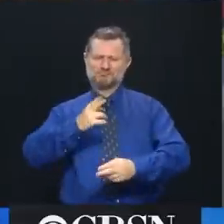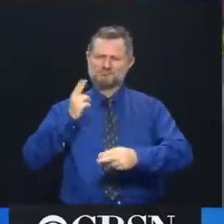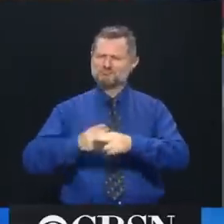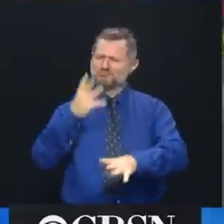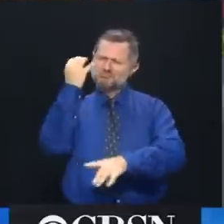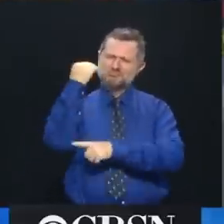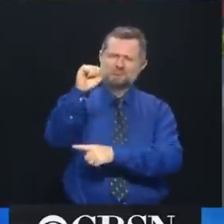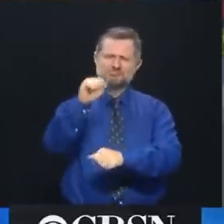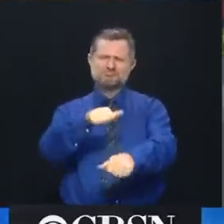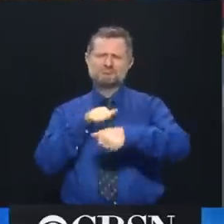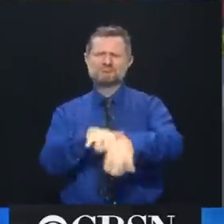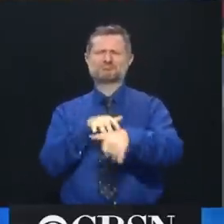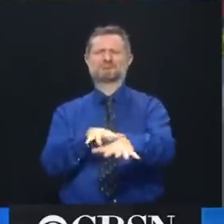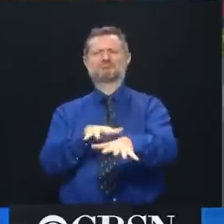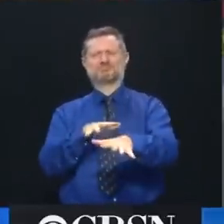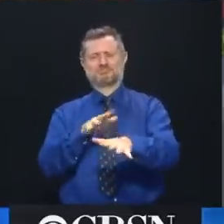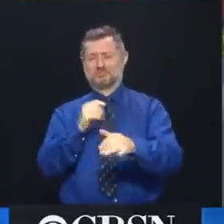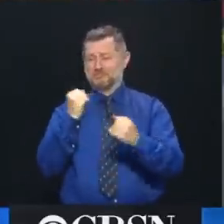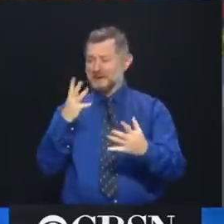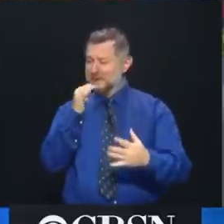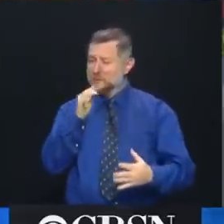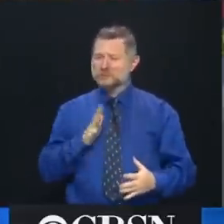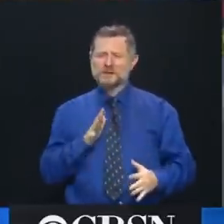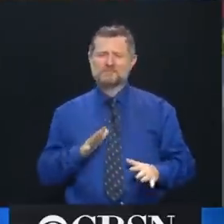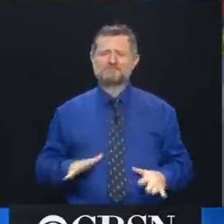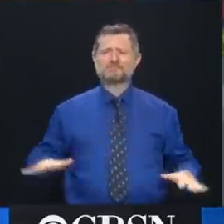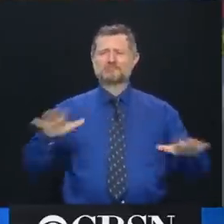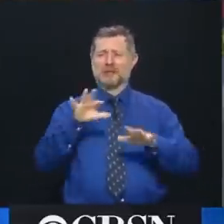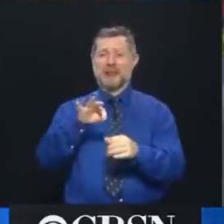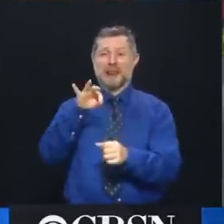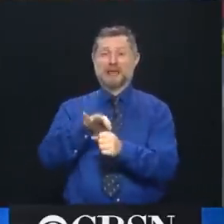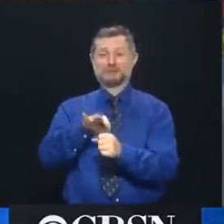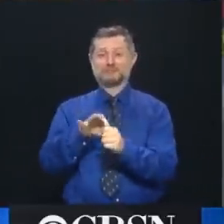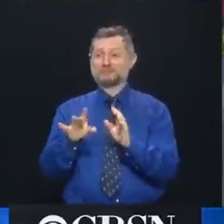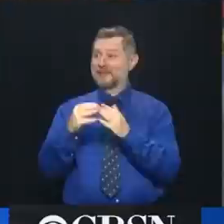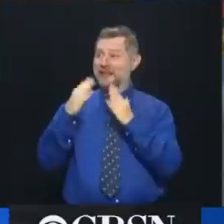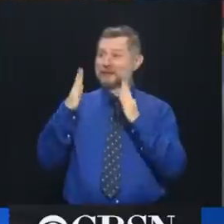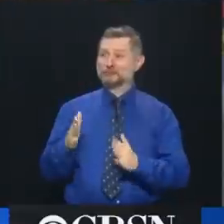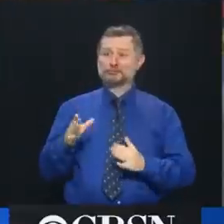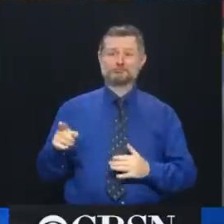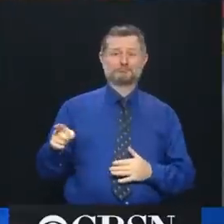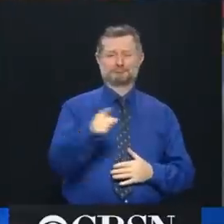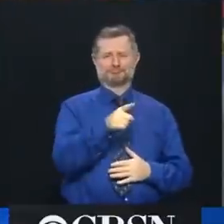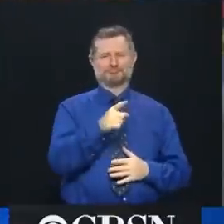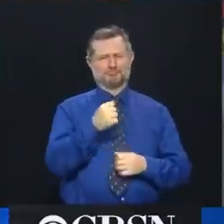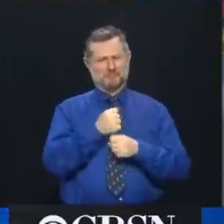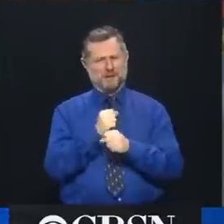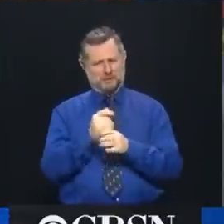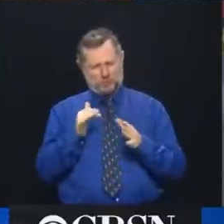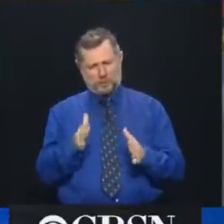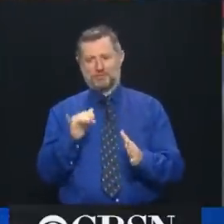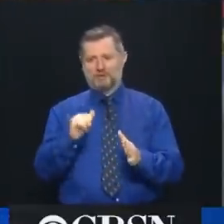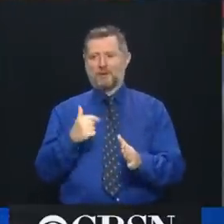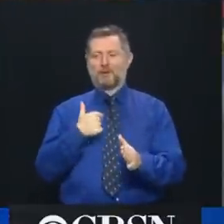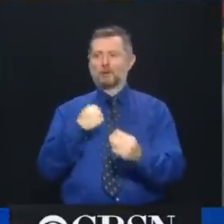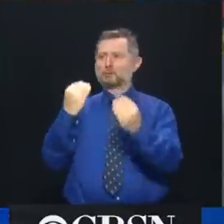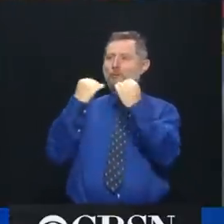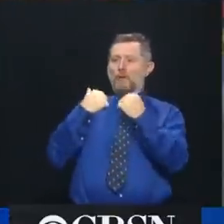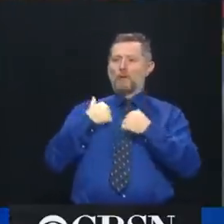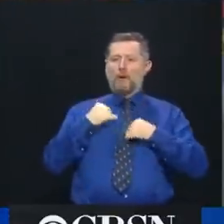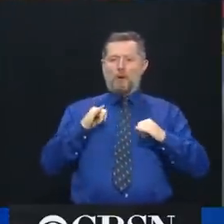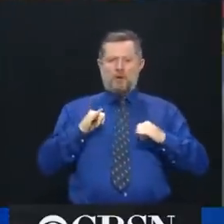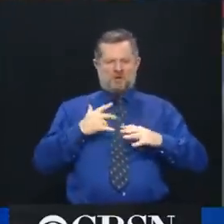came before me paving the way for this day they taught me resistance and the courage of my